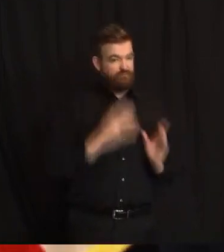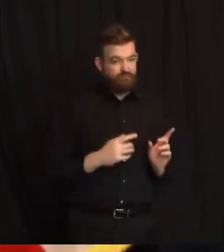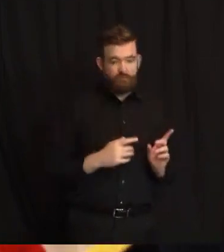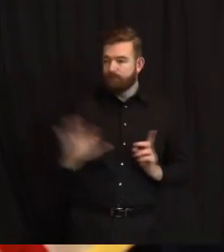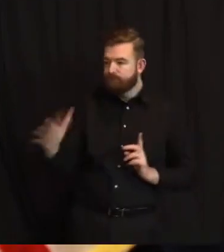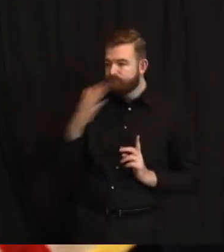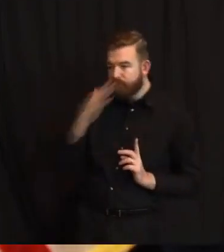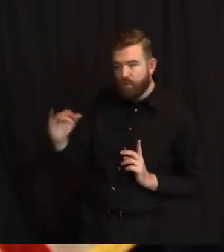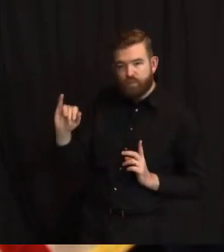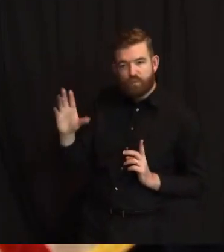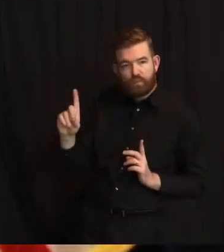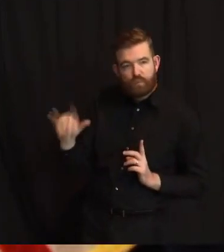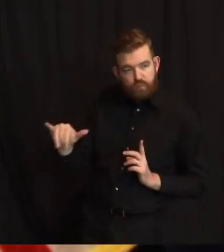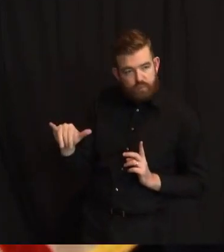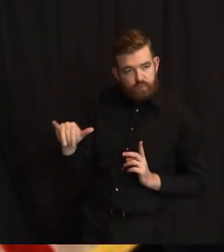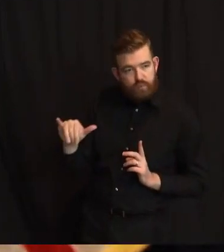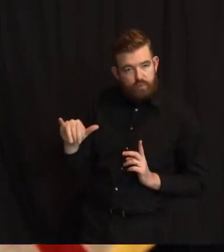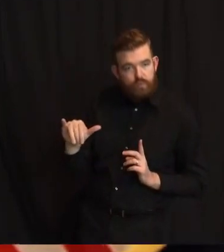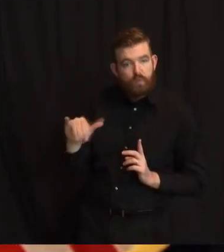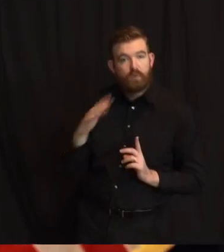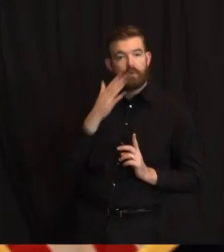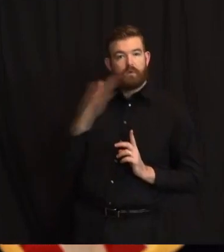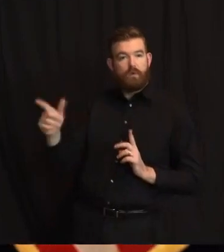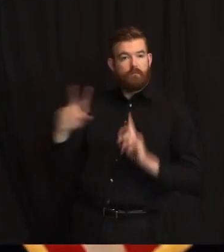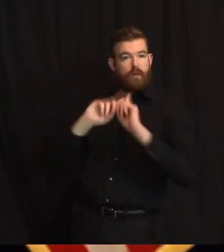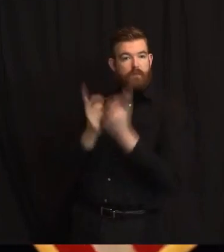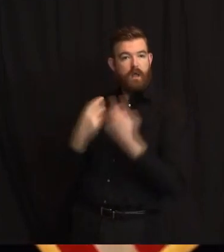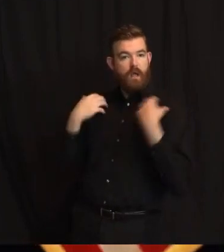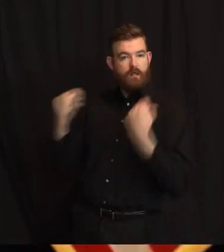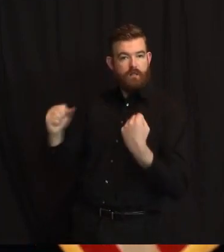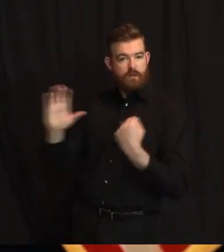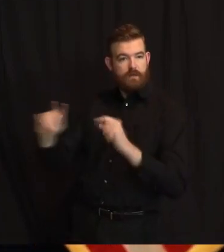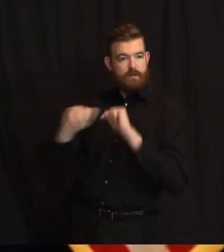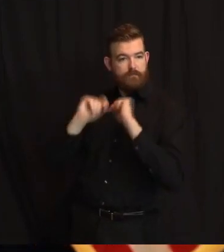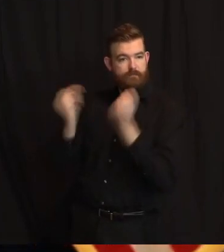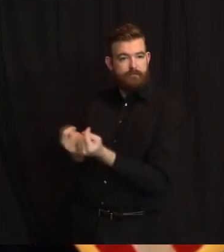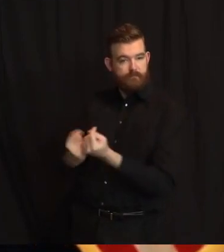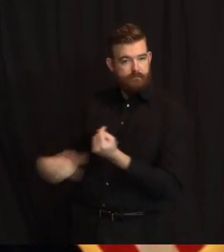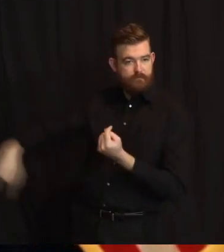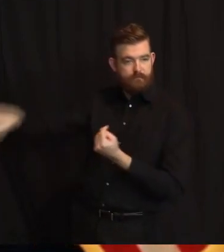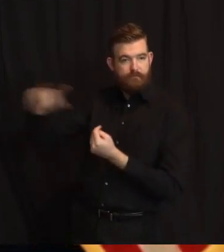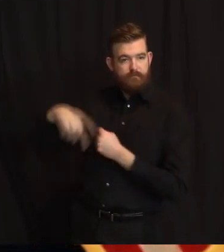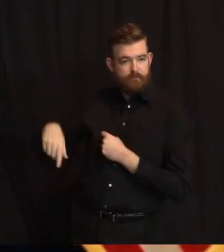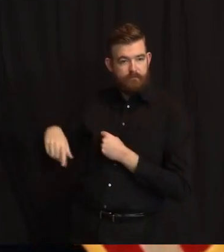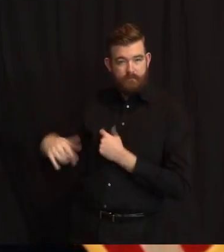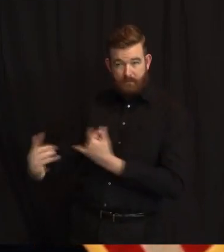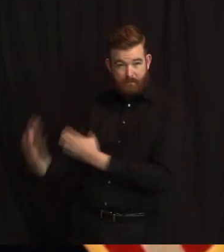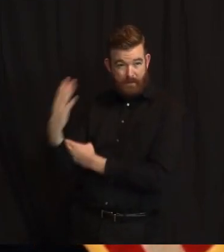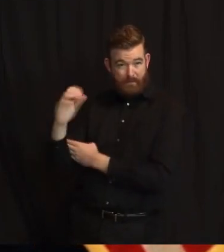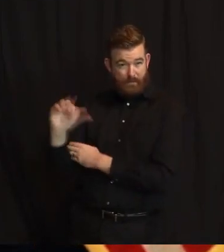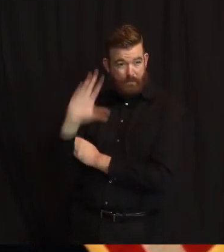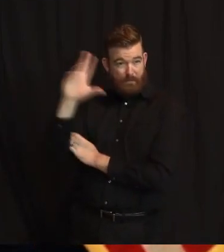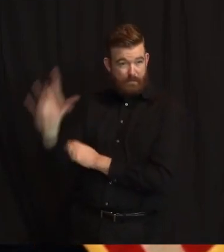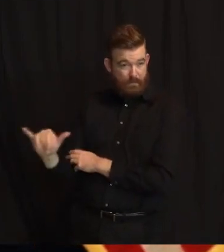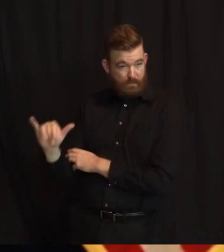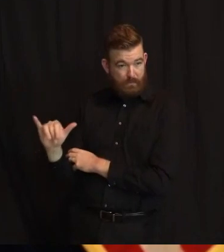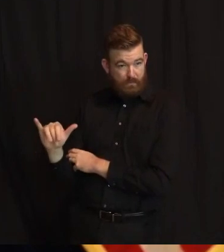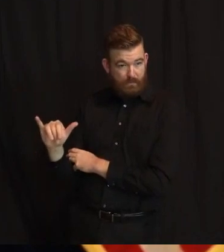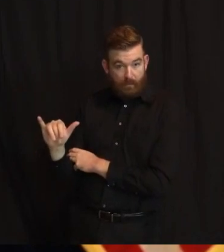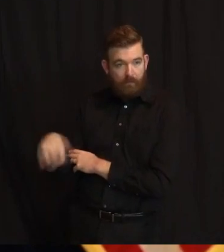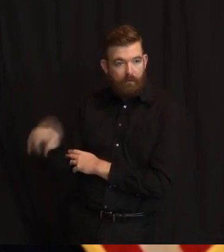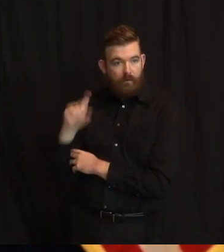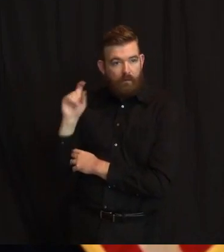Department of Health's team for getting the data a lot more aggressively and earlier than the